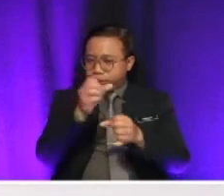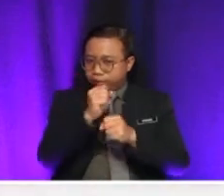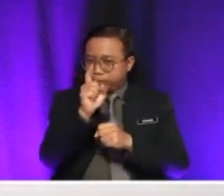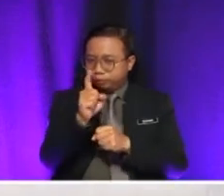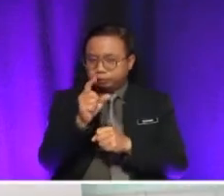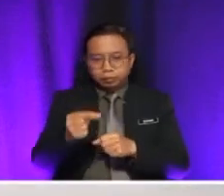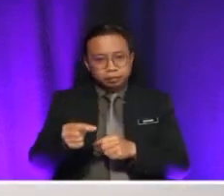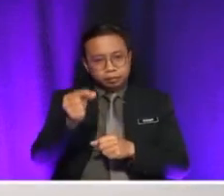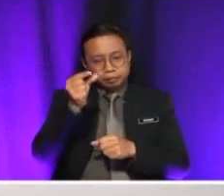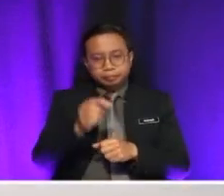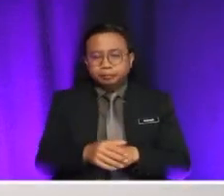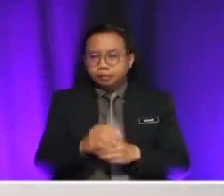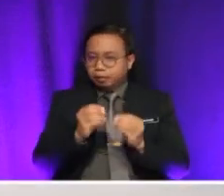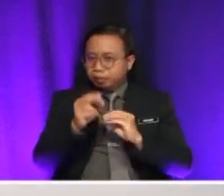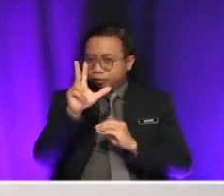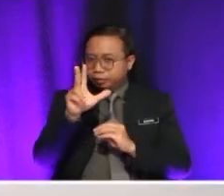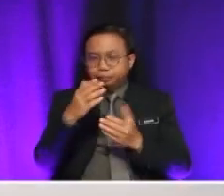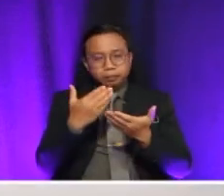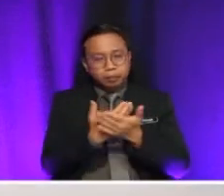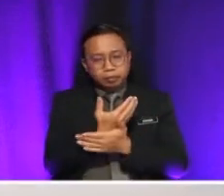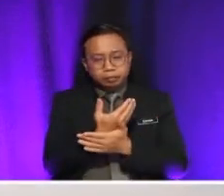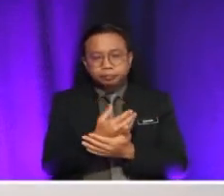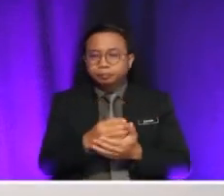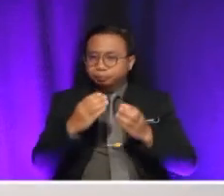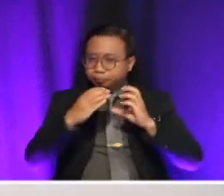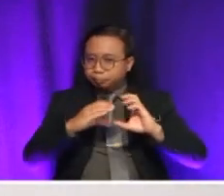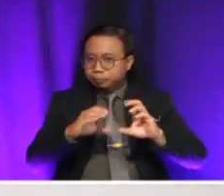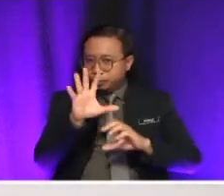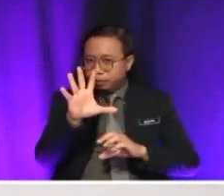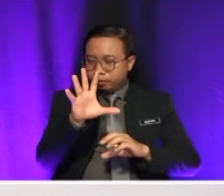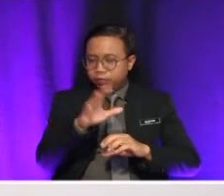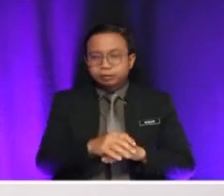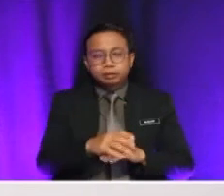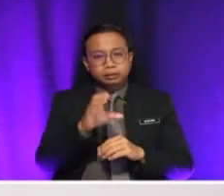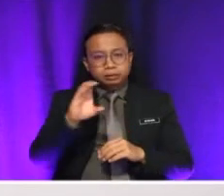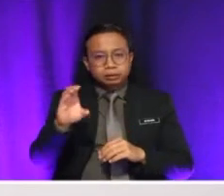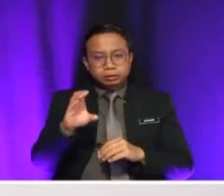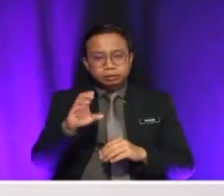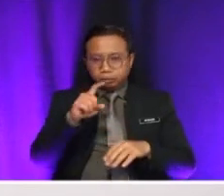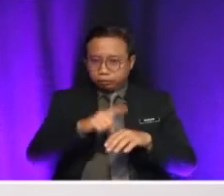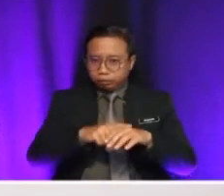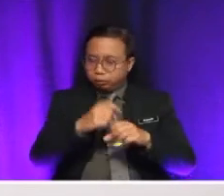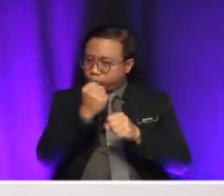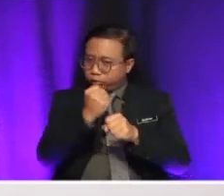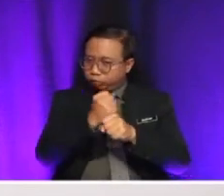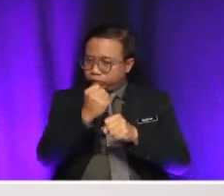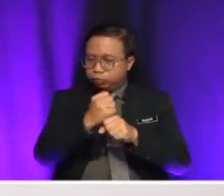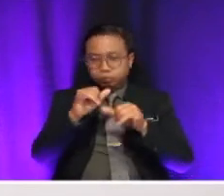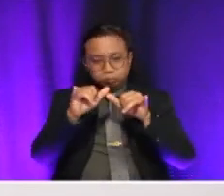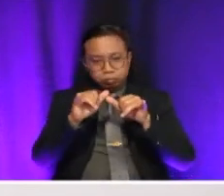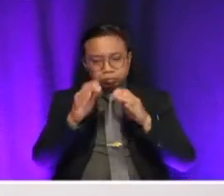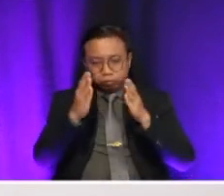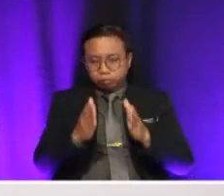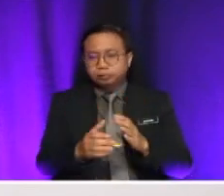right. And number 3, the new college will create 500 new jobs for local people. Okay, which word from